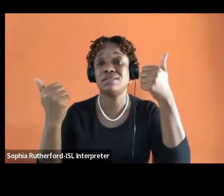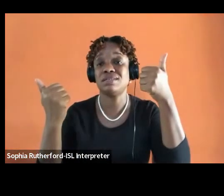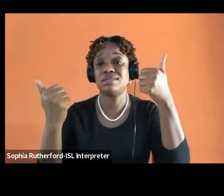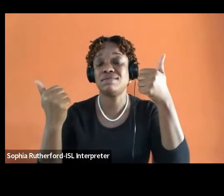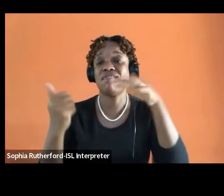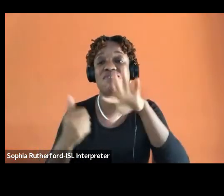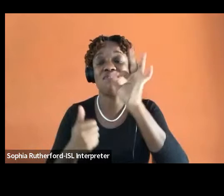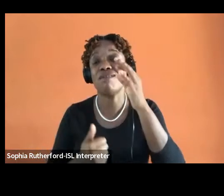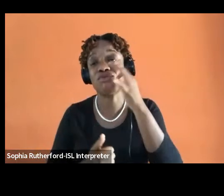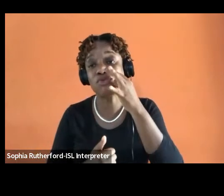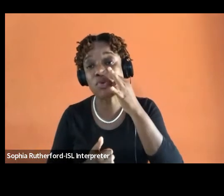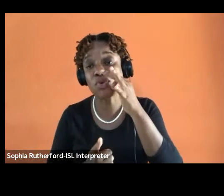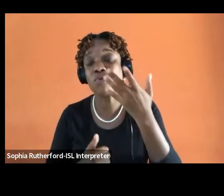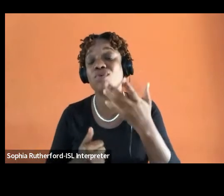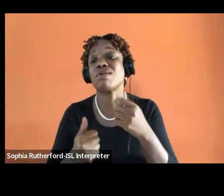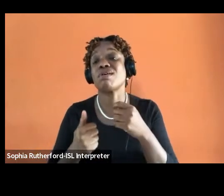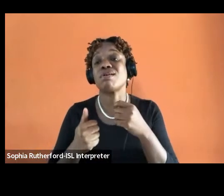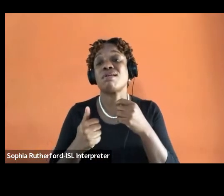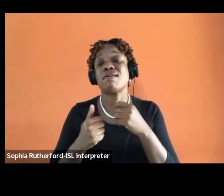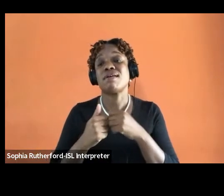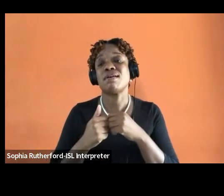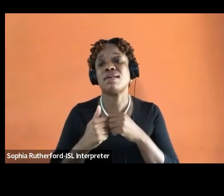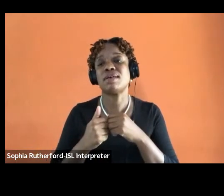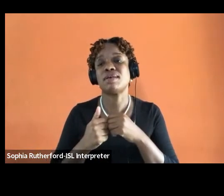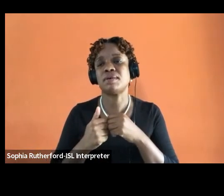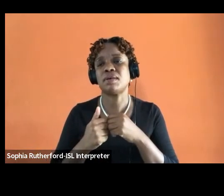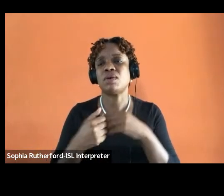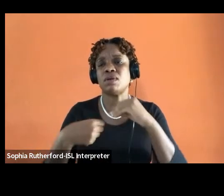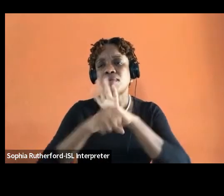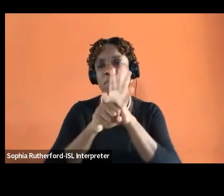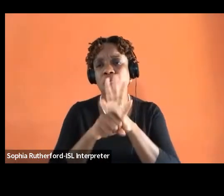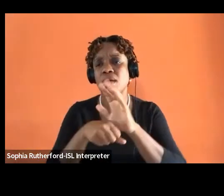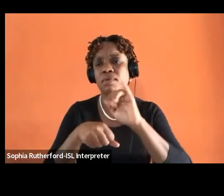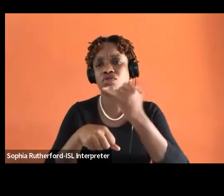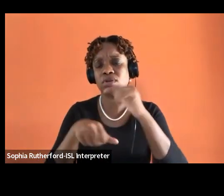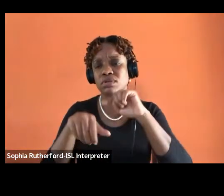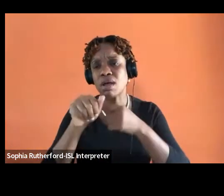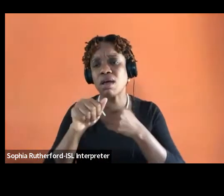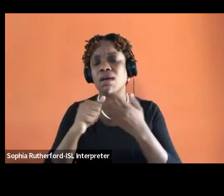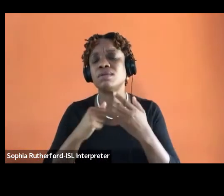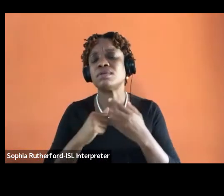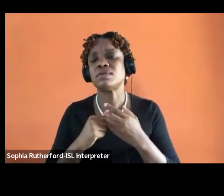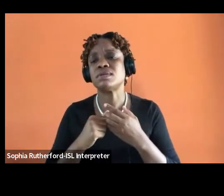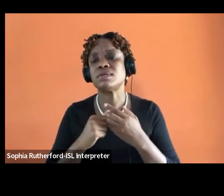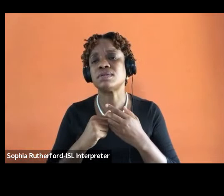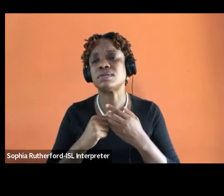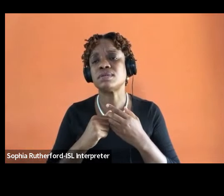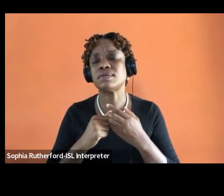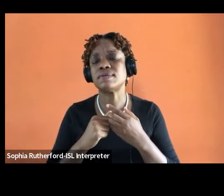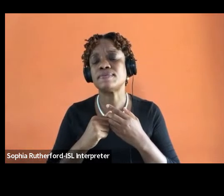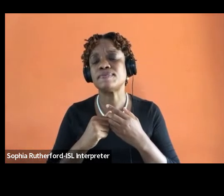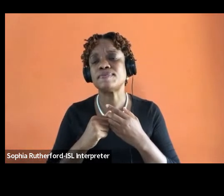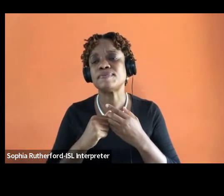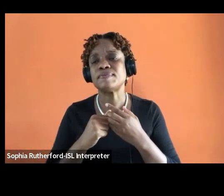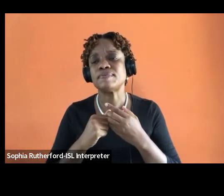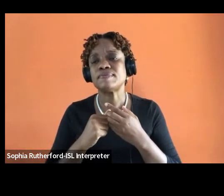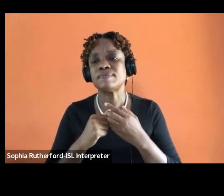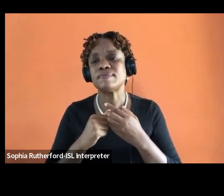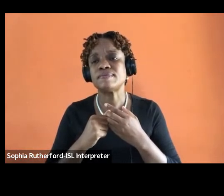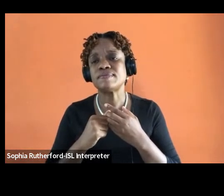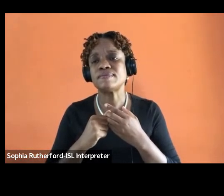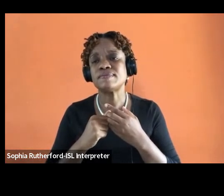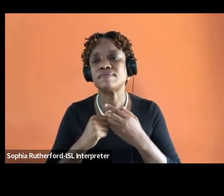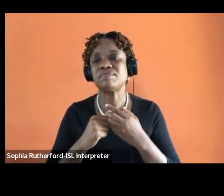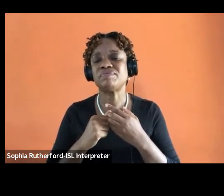early during the pandemic, as sometimes the public and disability financial